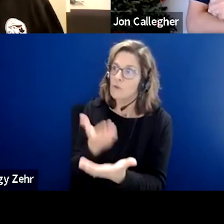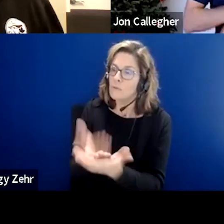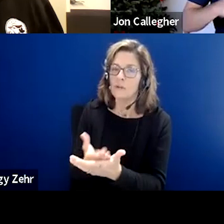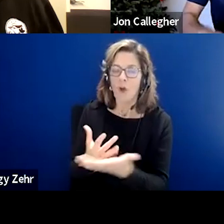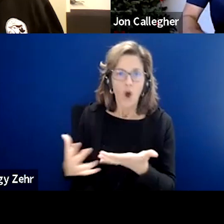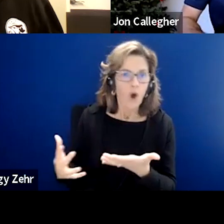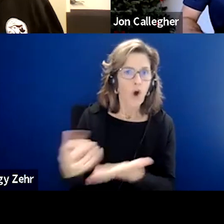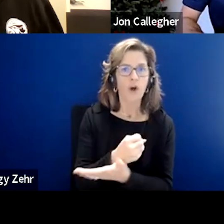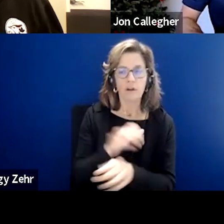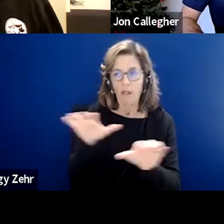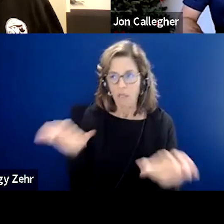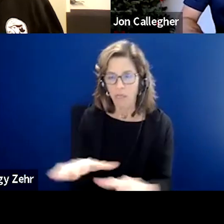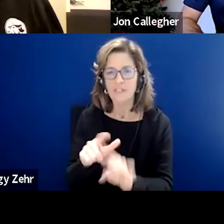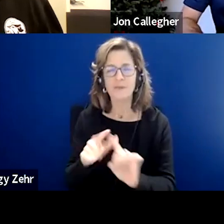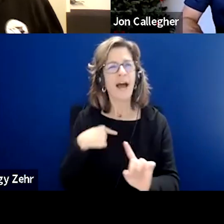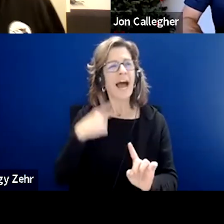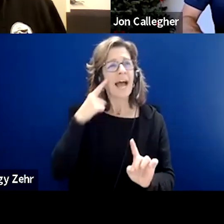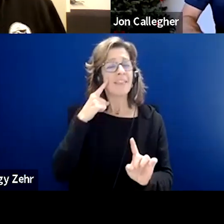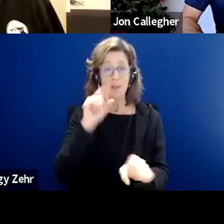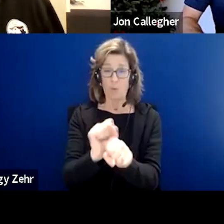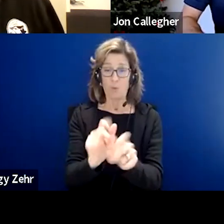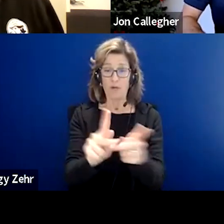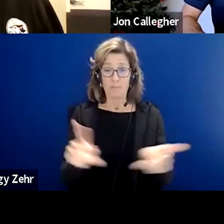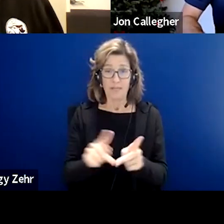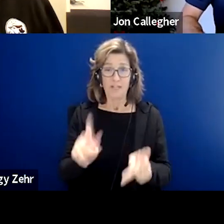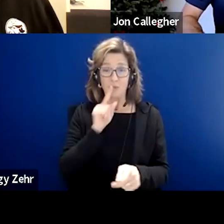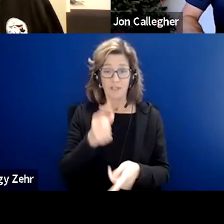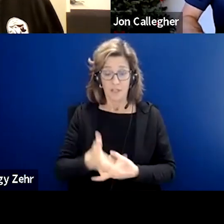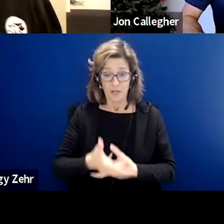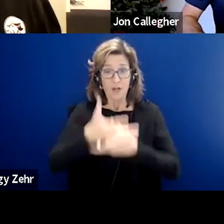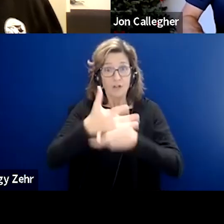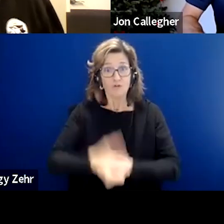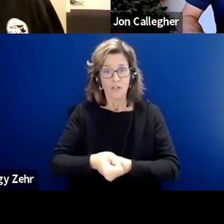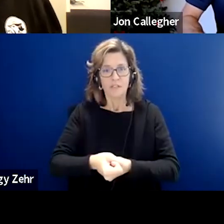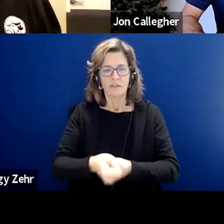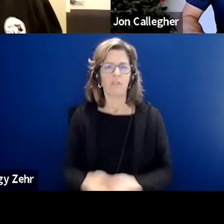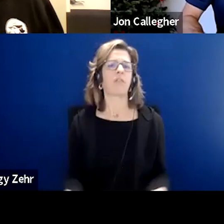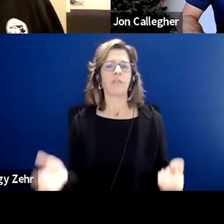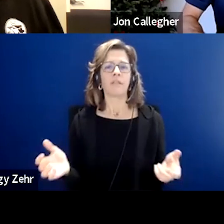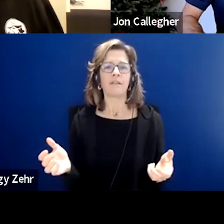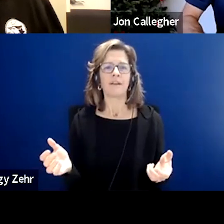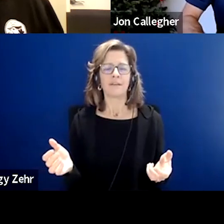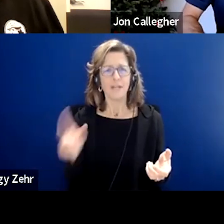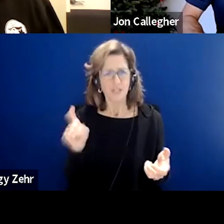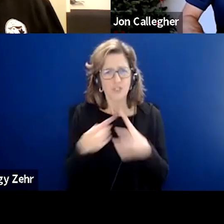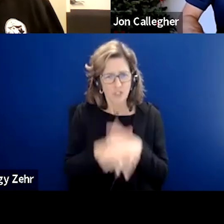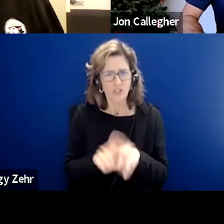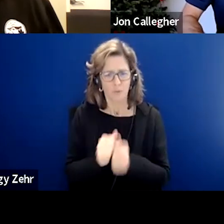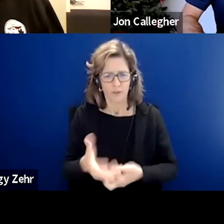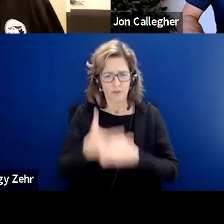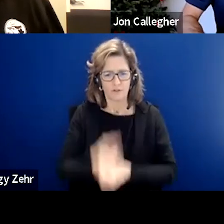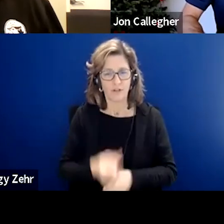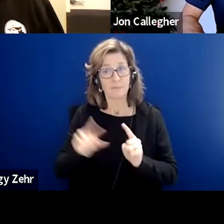it's just maybe broken trust in the workplace when there shouldn't be. You should start from a place of trust